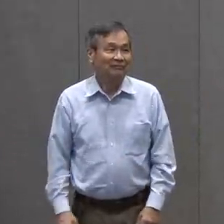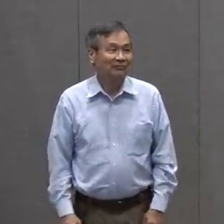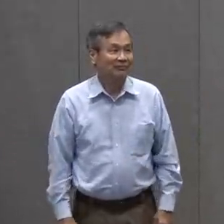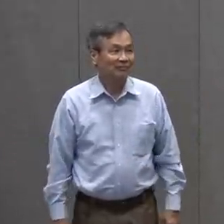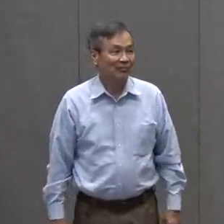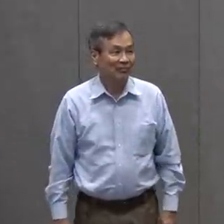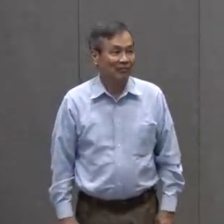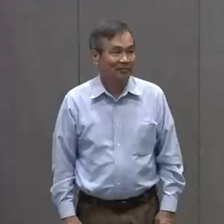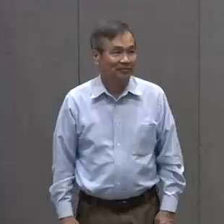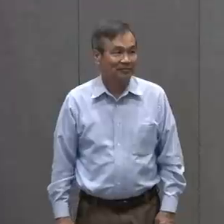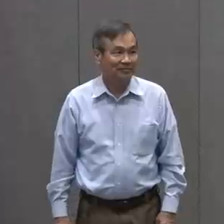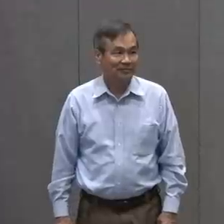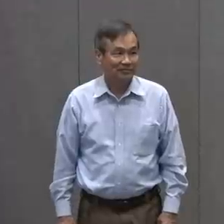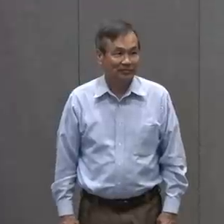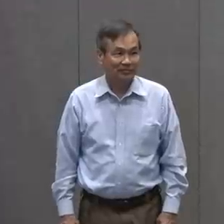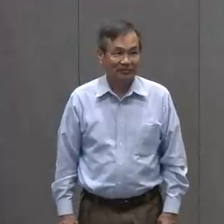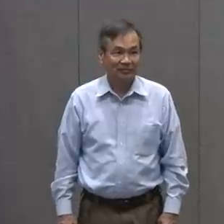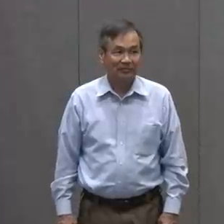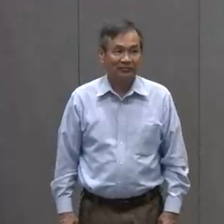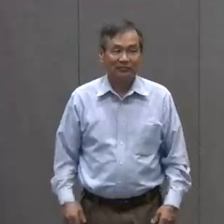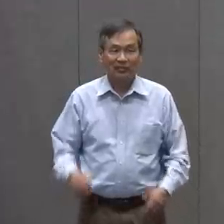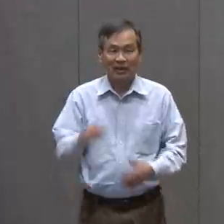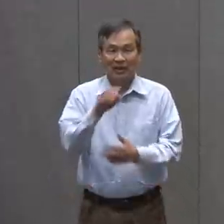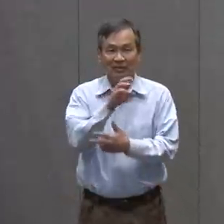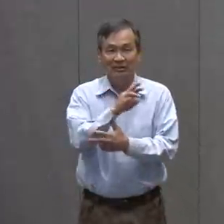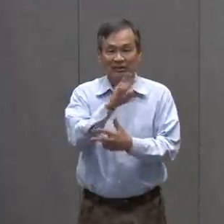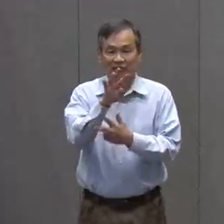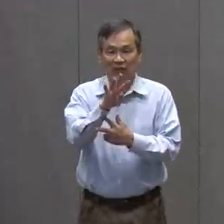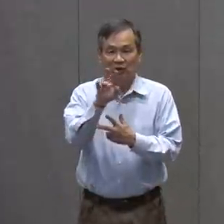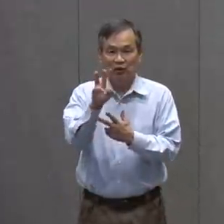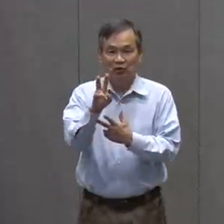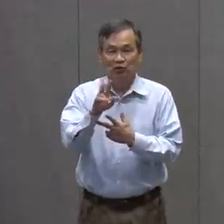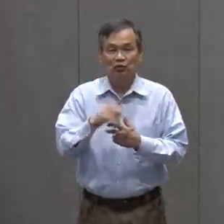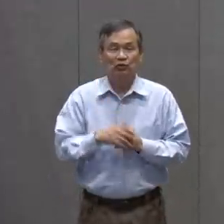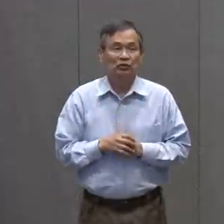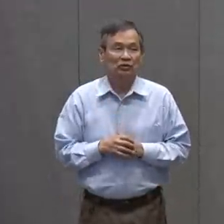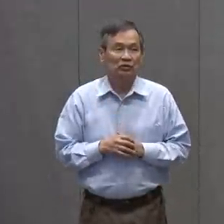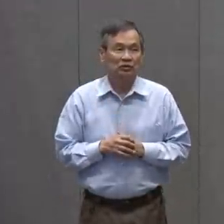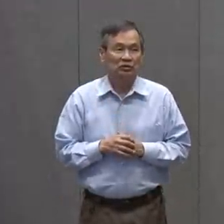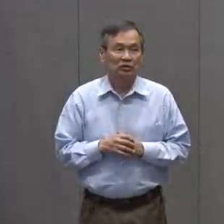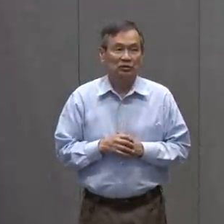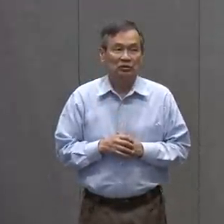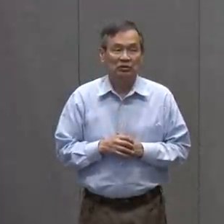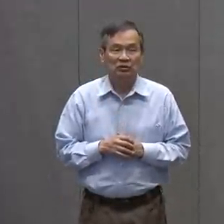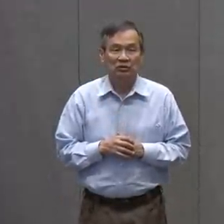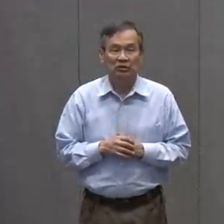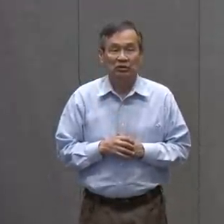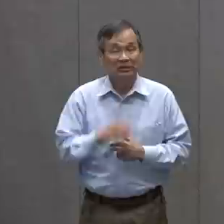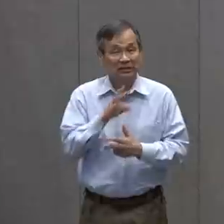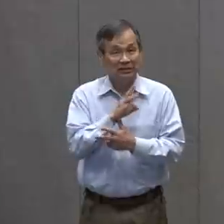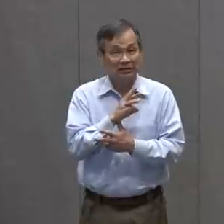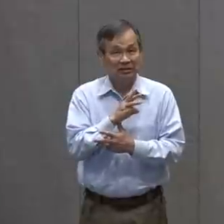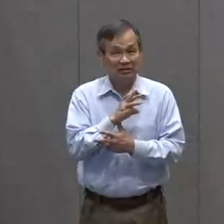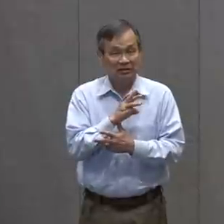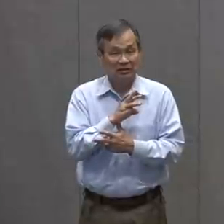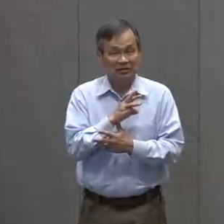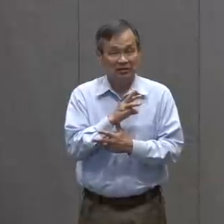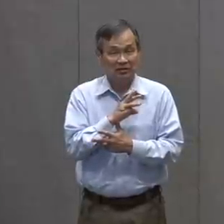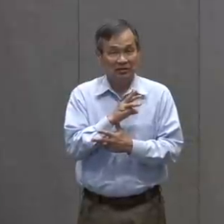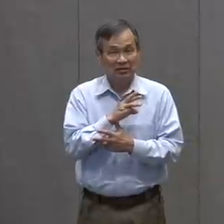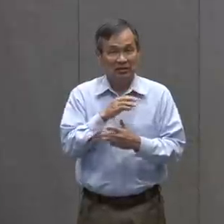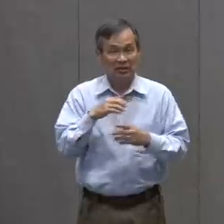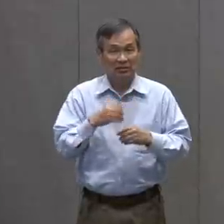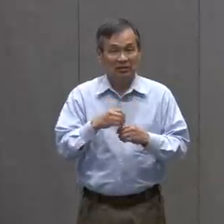See, the luck of the dice are not with me today. 6, 4, and 2. So 6 plus 2